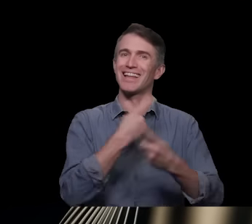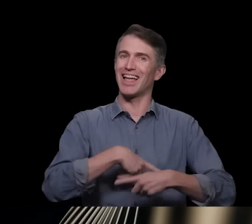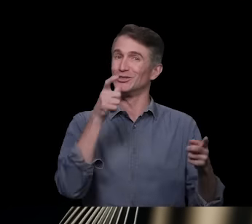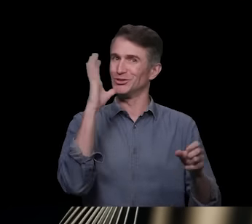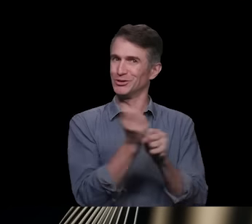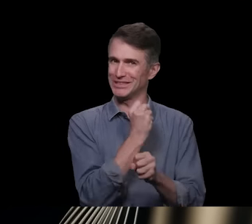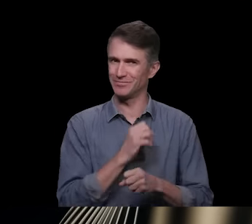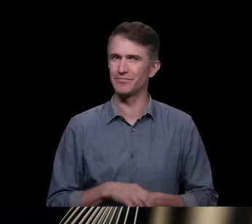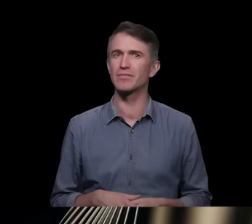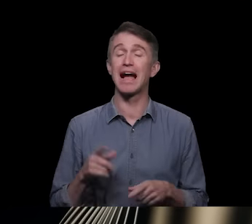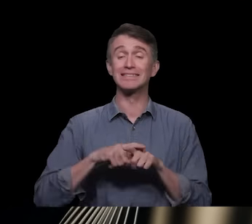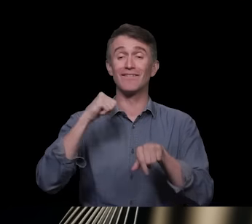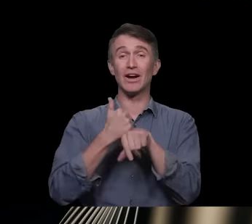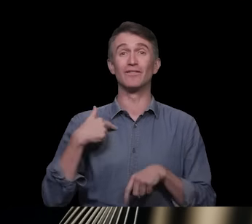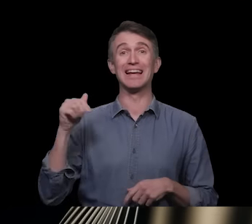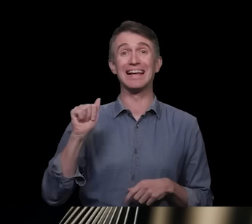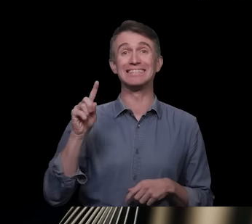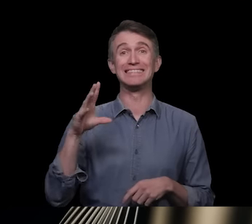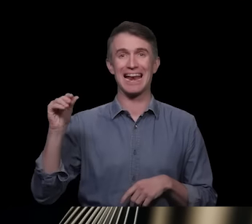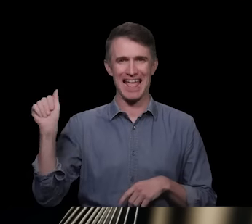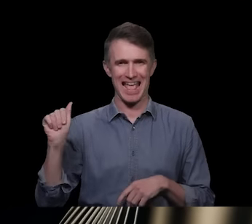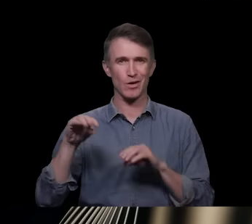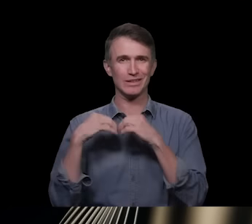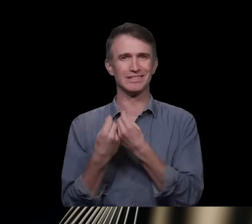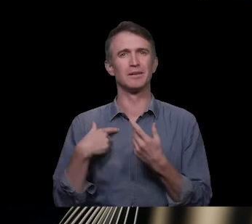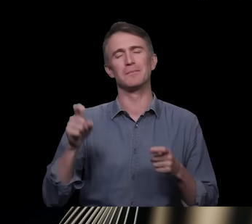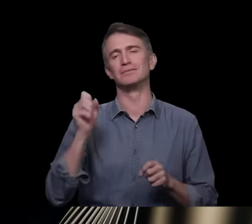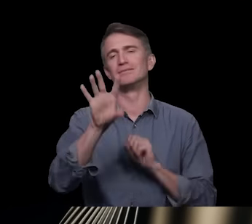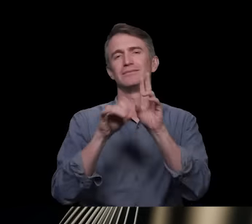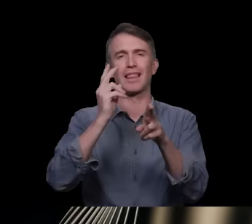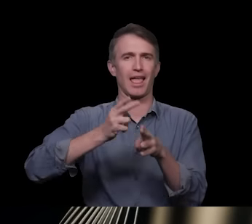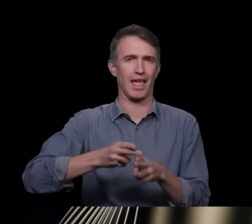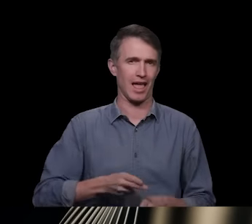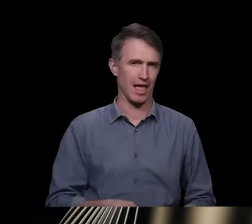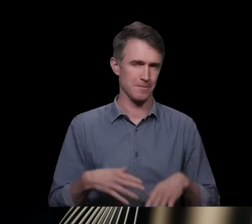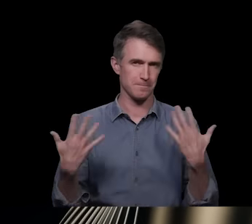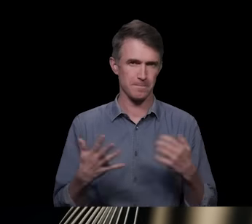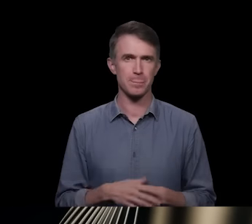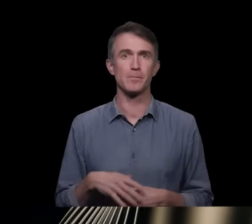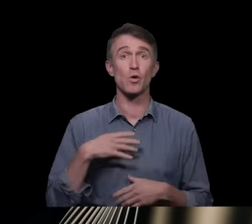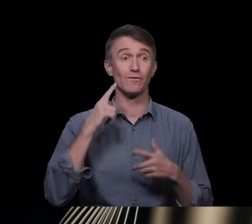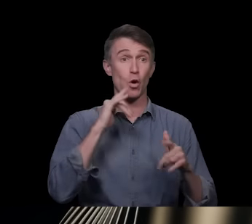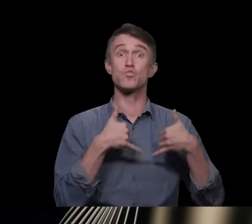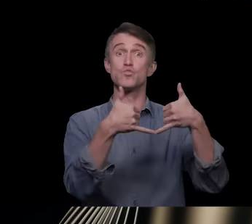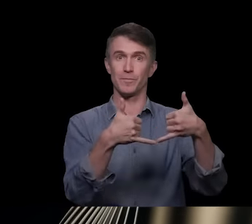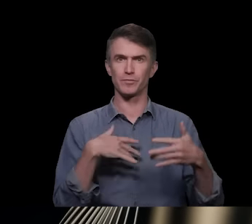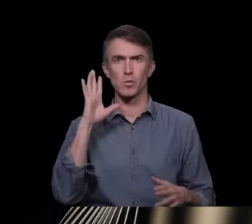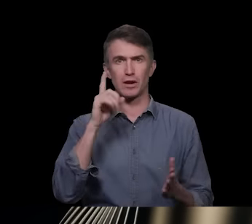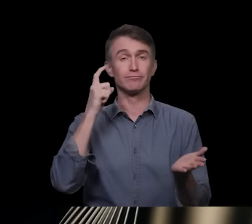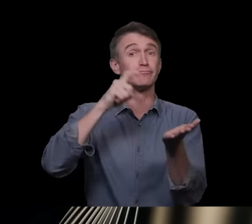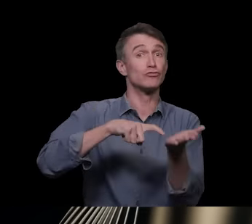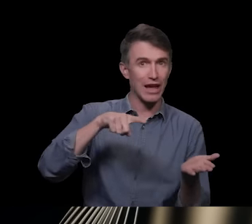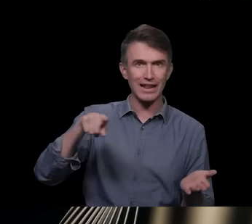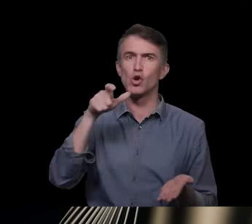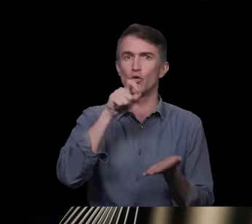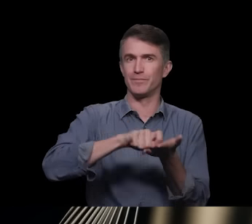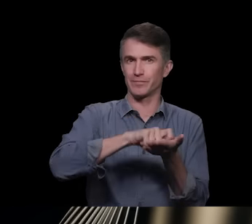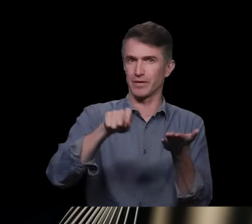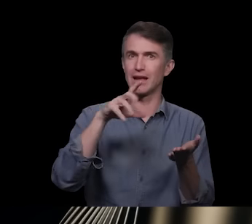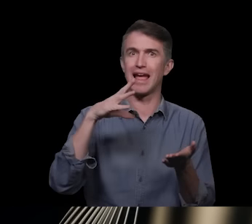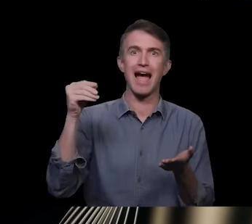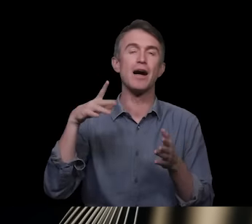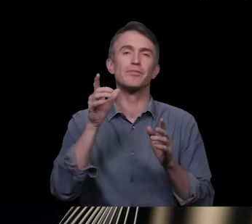the winner. And as founder of the ADNA.org, we love to name names. So for this award, we're giving credit to the AD